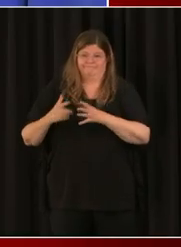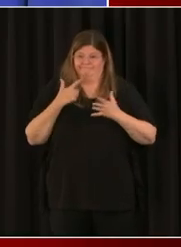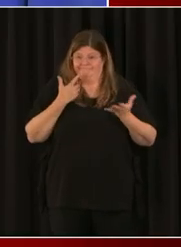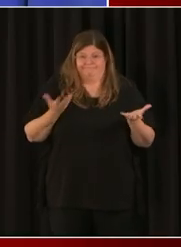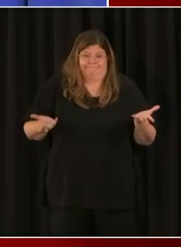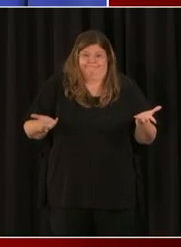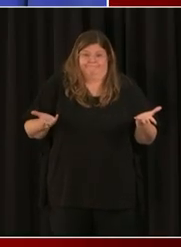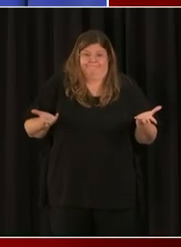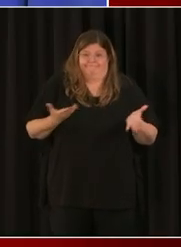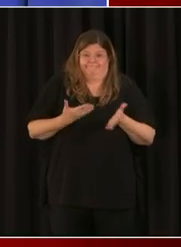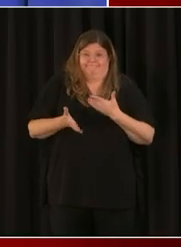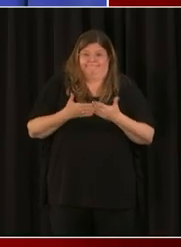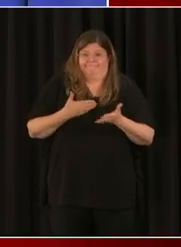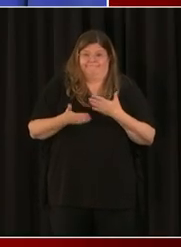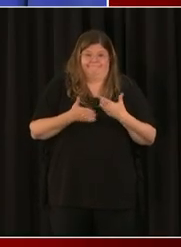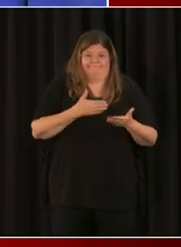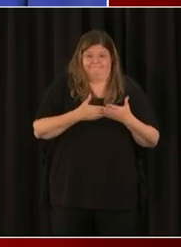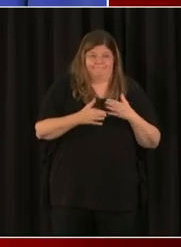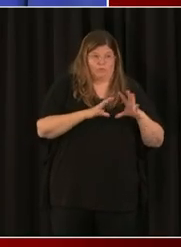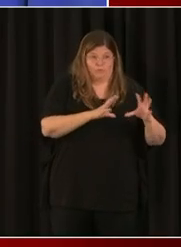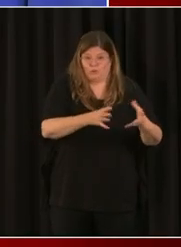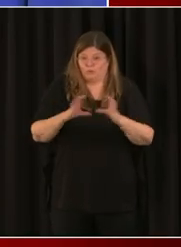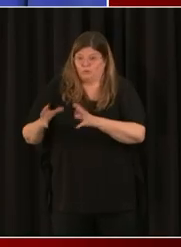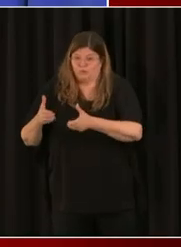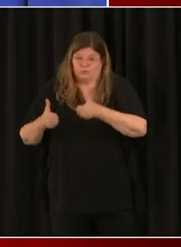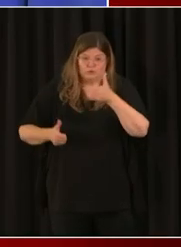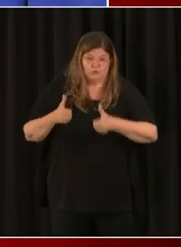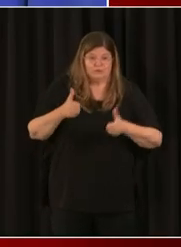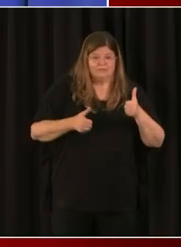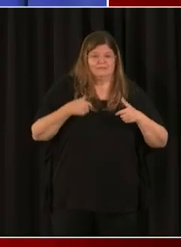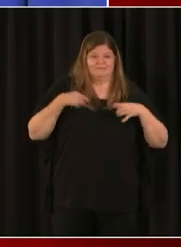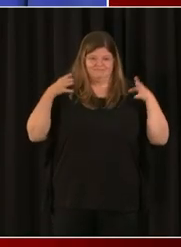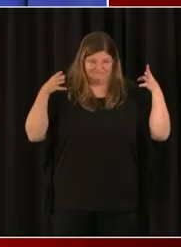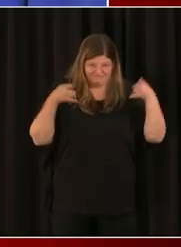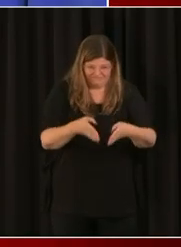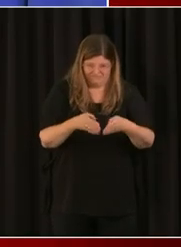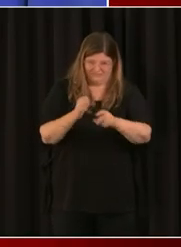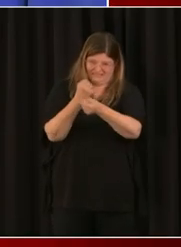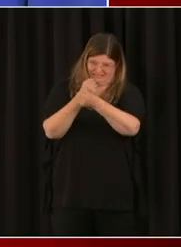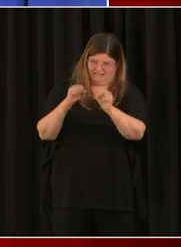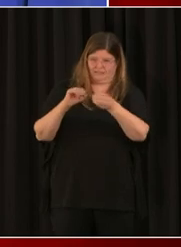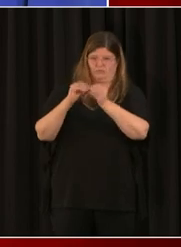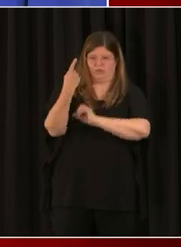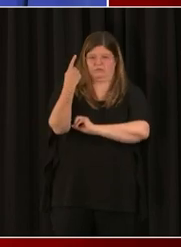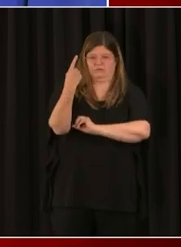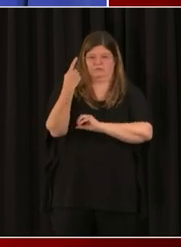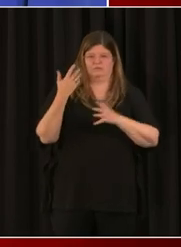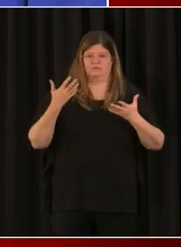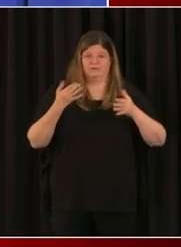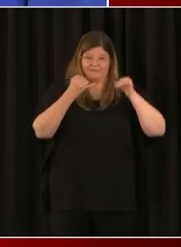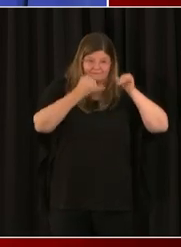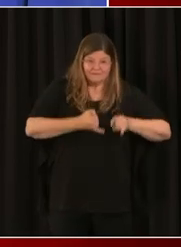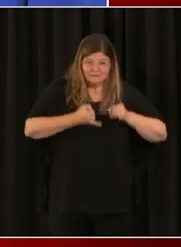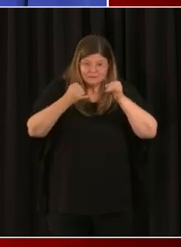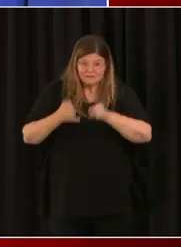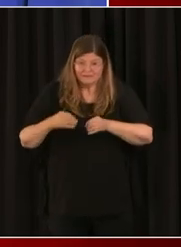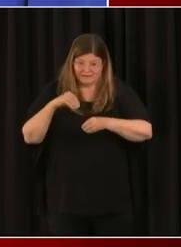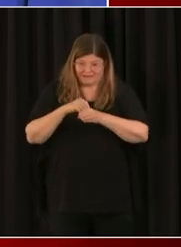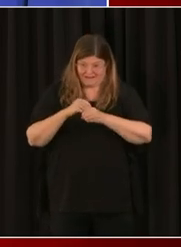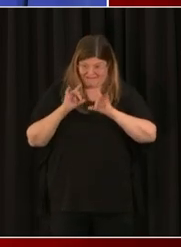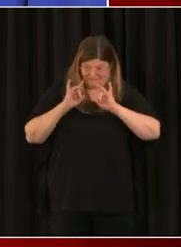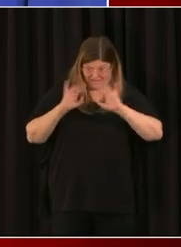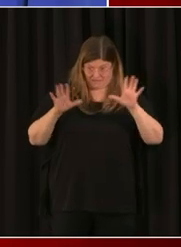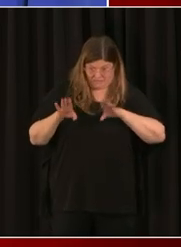to me which group or which individuals. What we are particularly focused on is individuals that are engaged in violent behavior, whoever they might